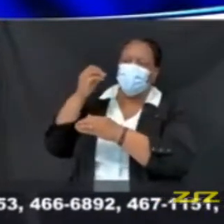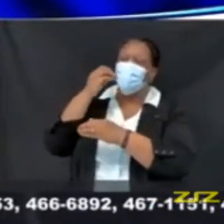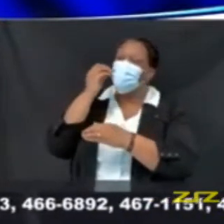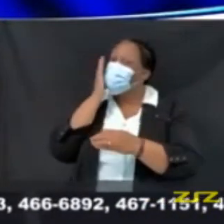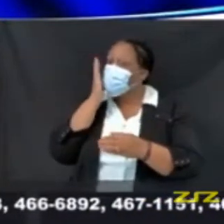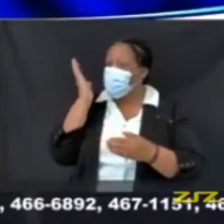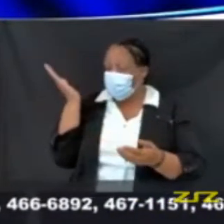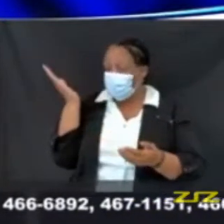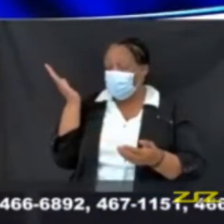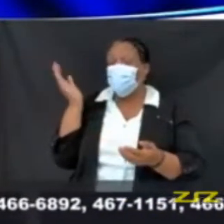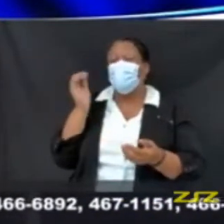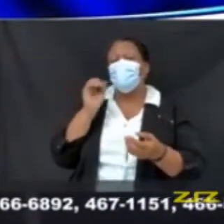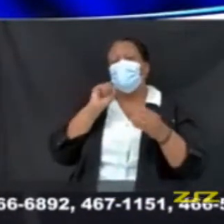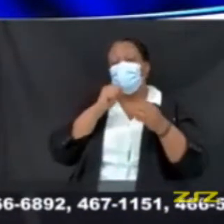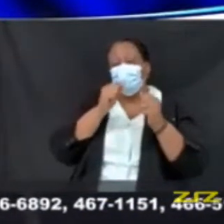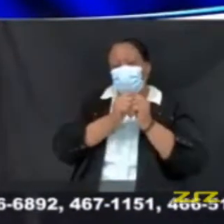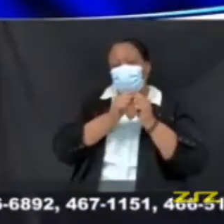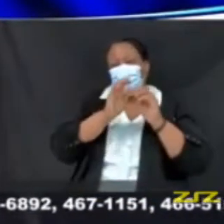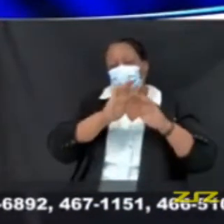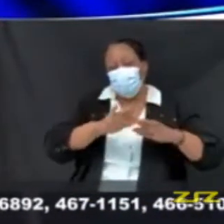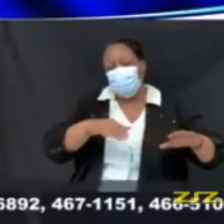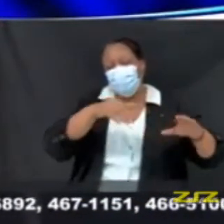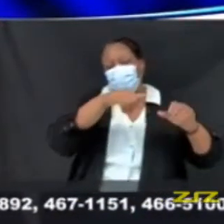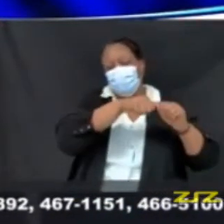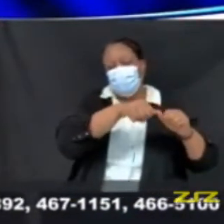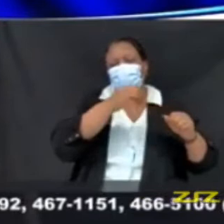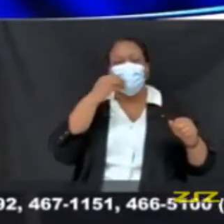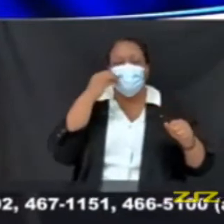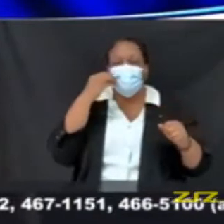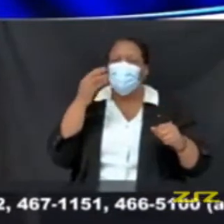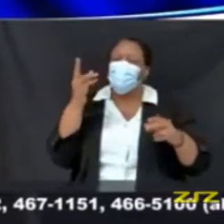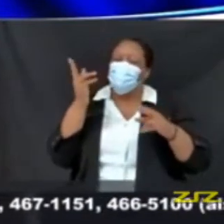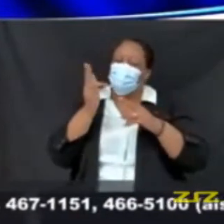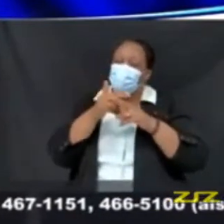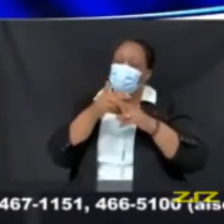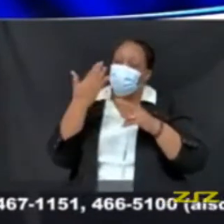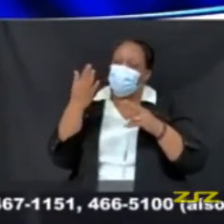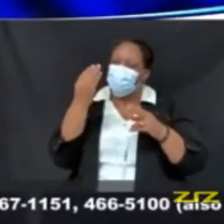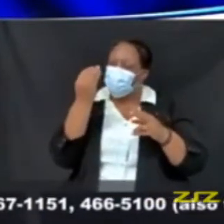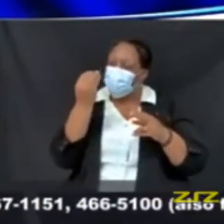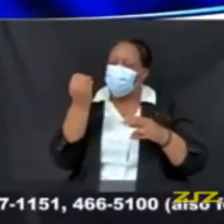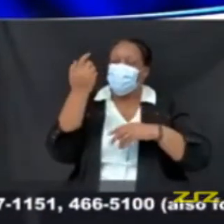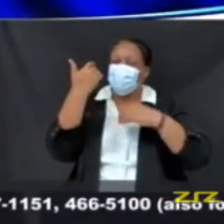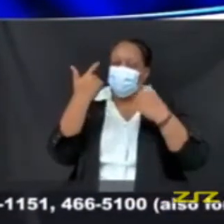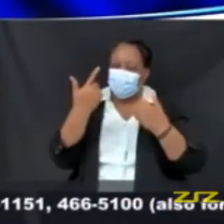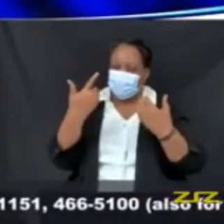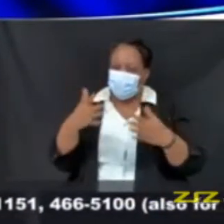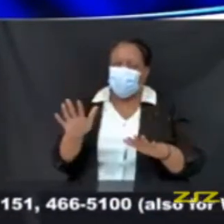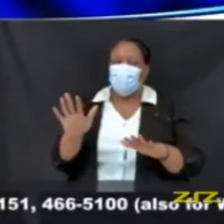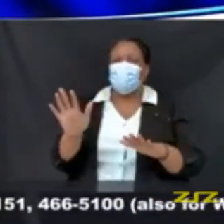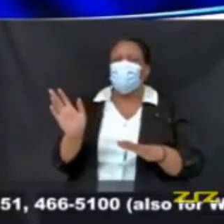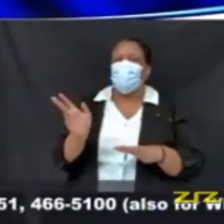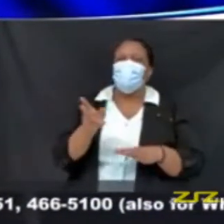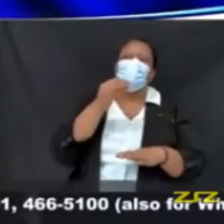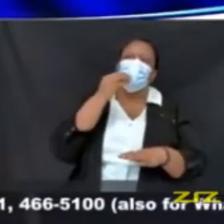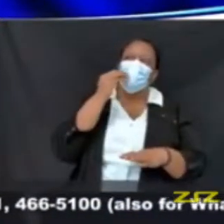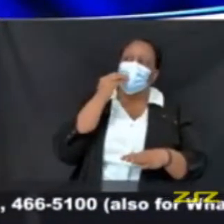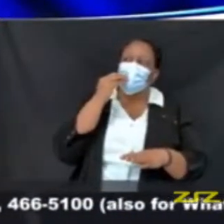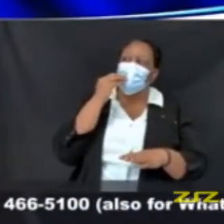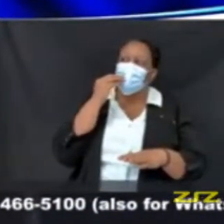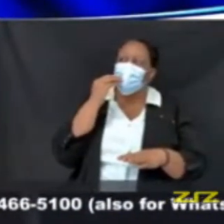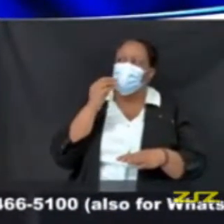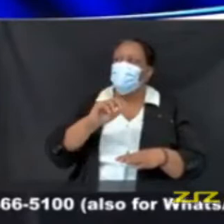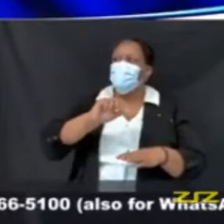quarantine facility with the hope of being out in 14 days when the test negative. On the 10th of their stay